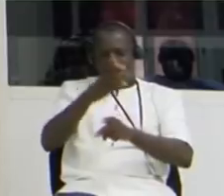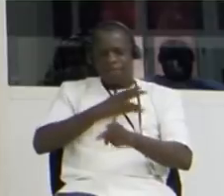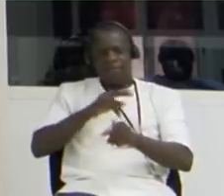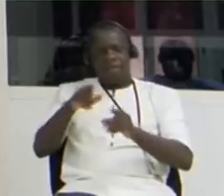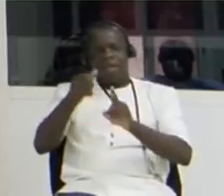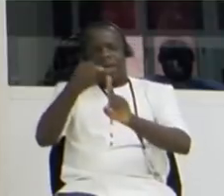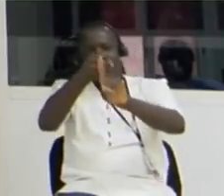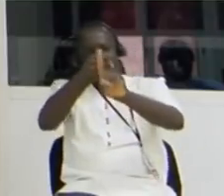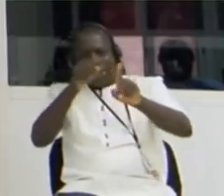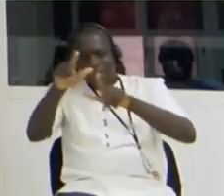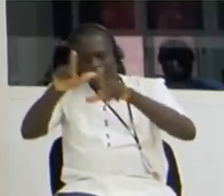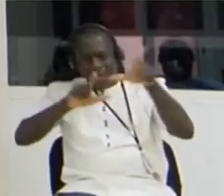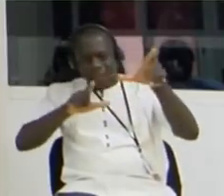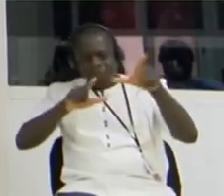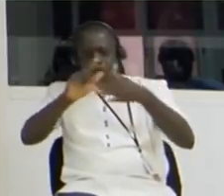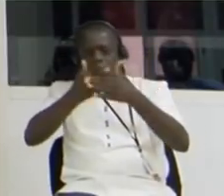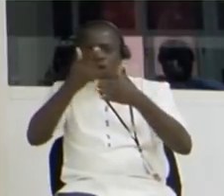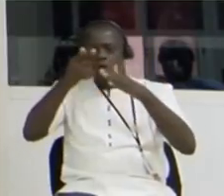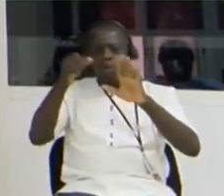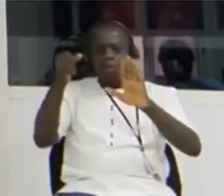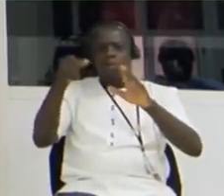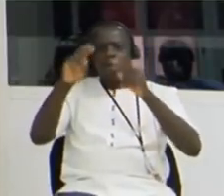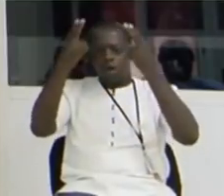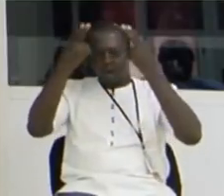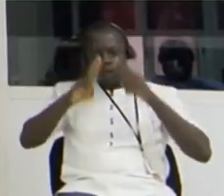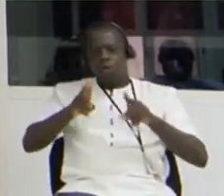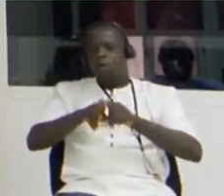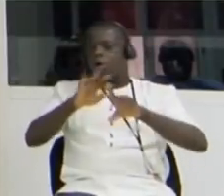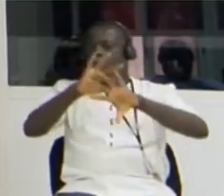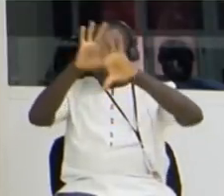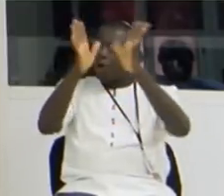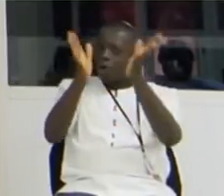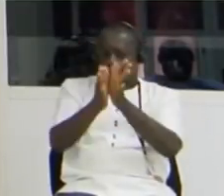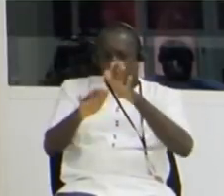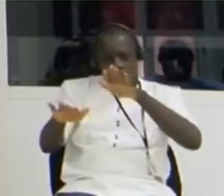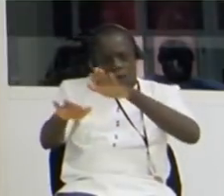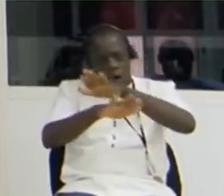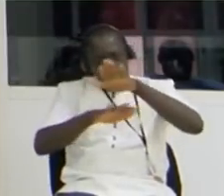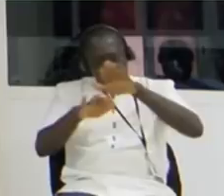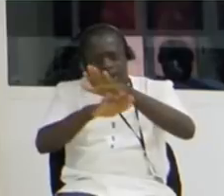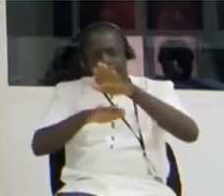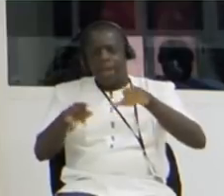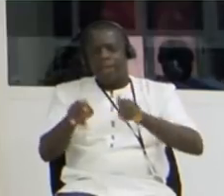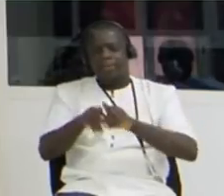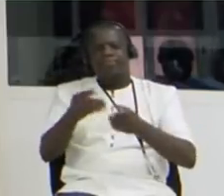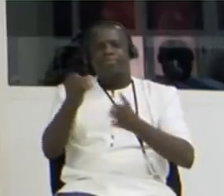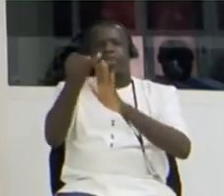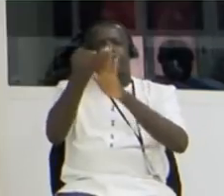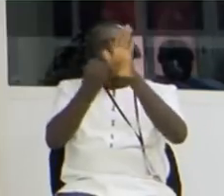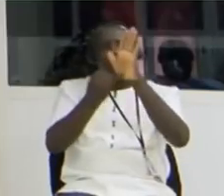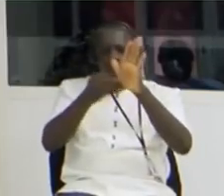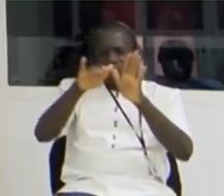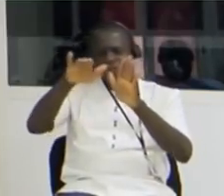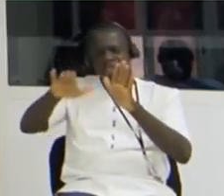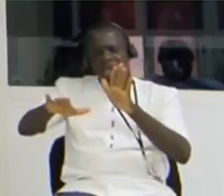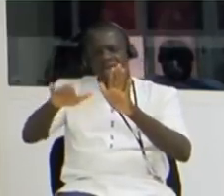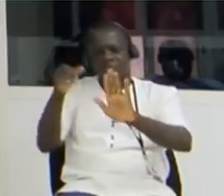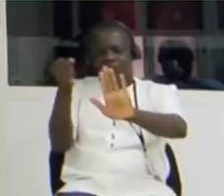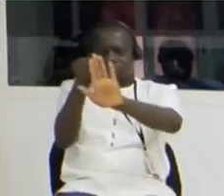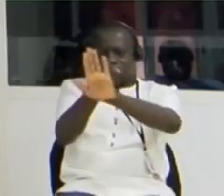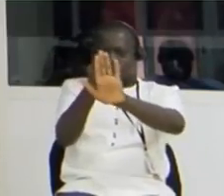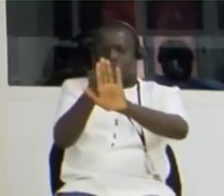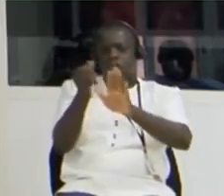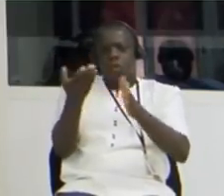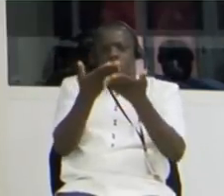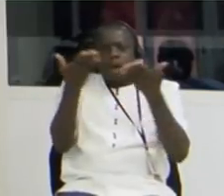those things are under the gender mainstreaming bit, issue of child protection, because that's paramount in our